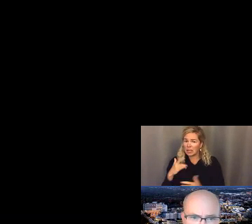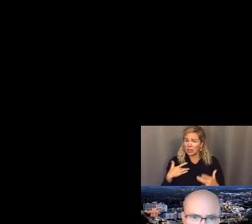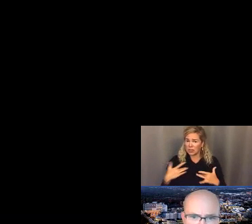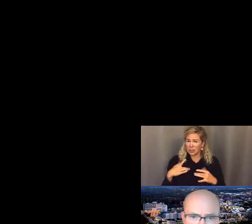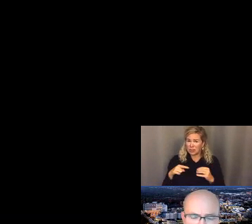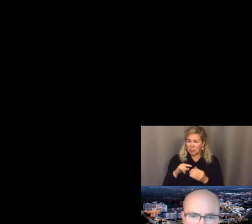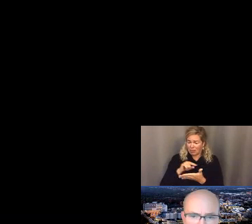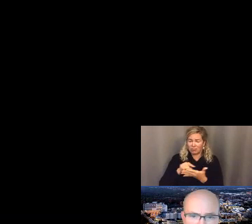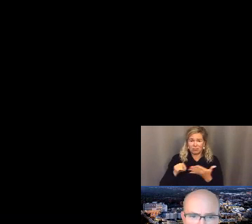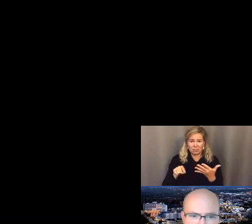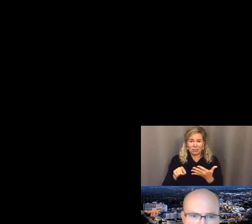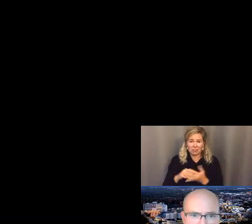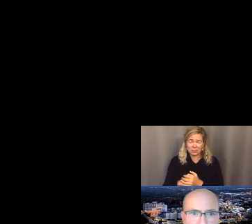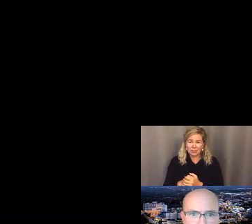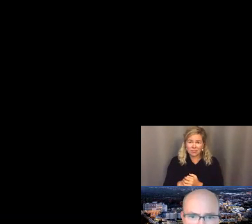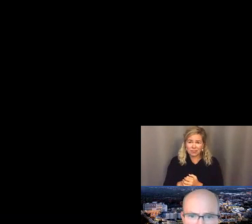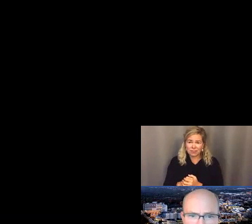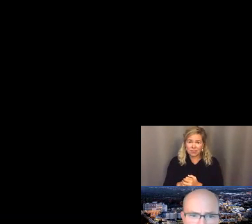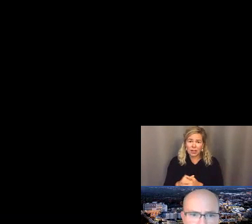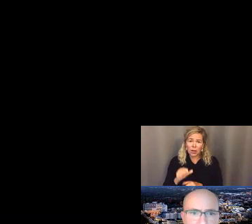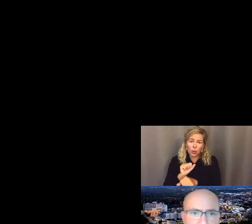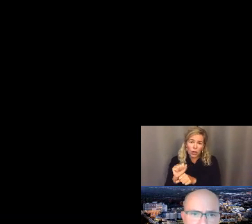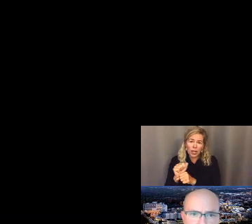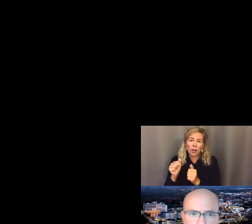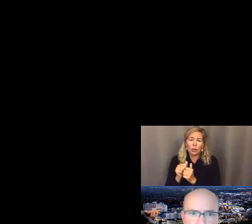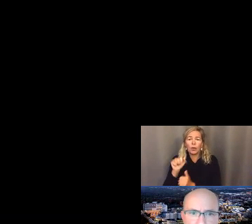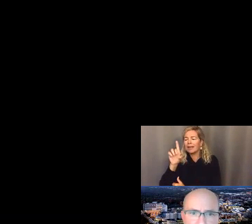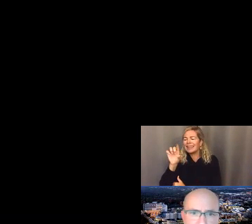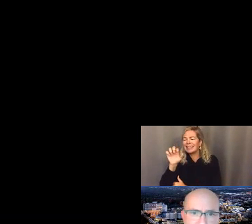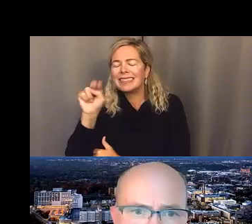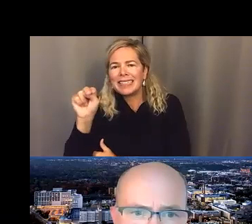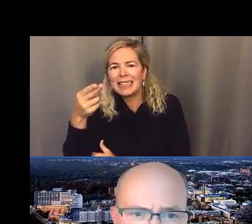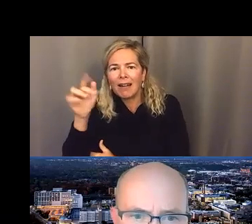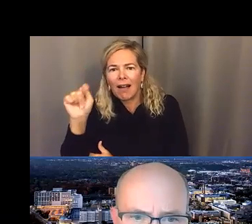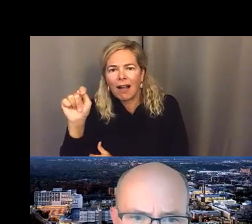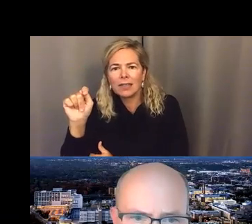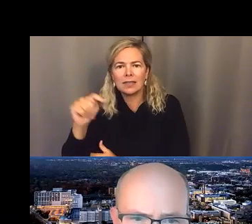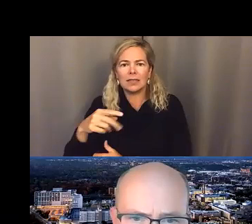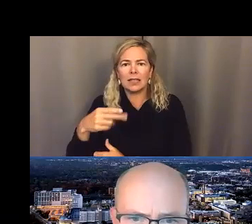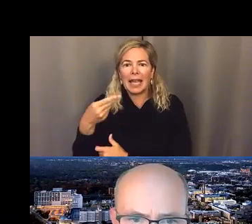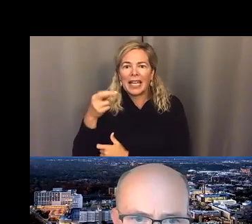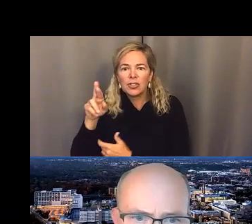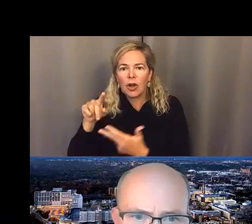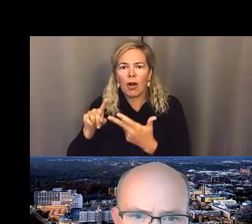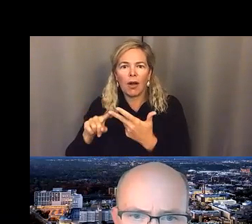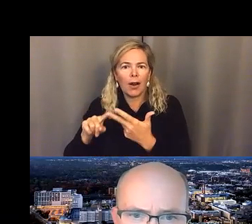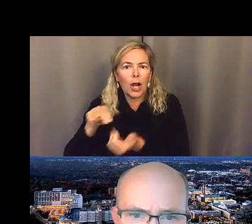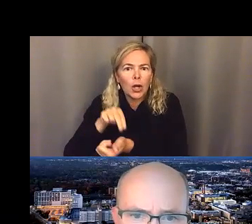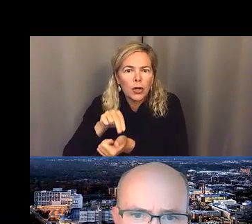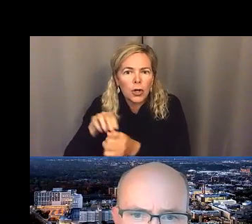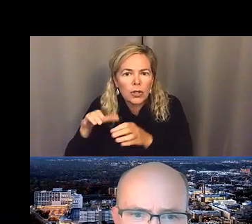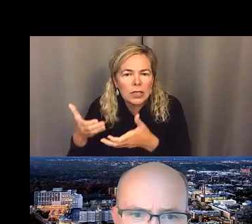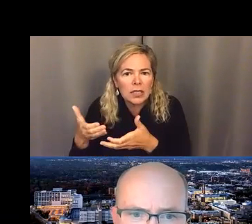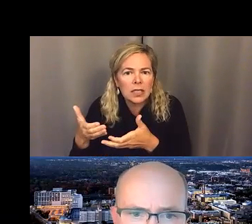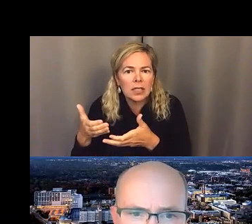working with Dee Hunt in HR and with nursing and with all the other